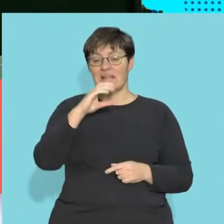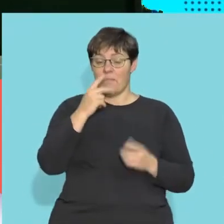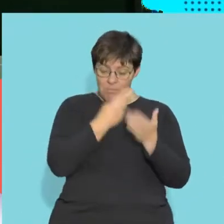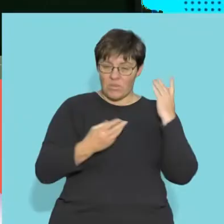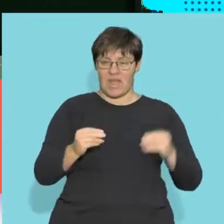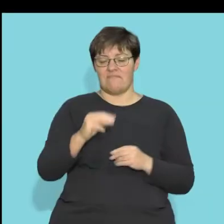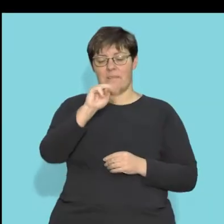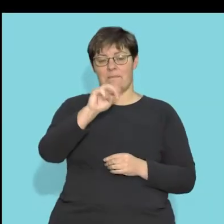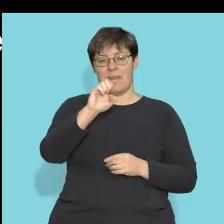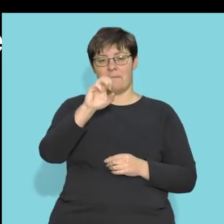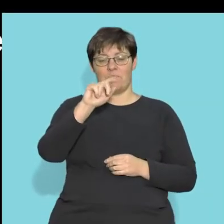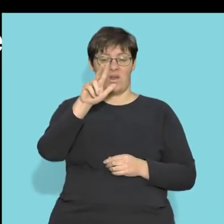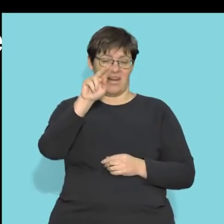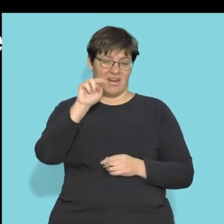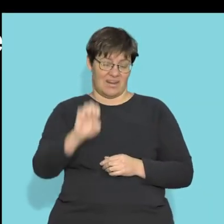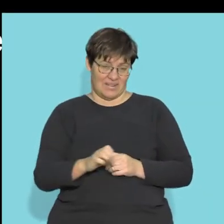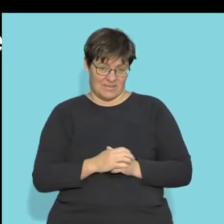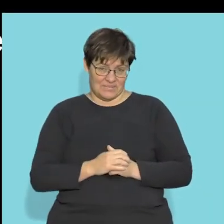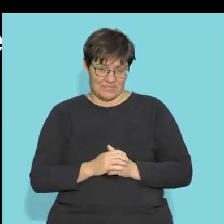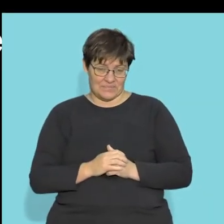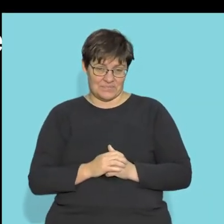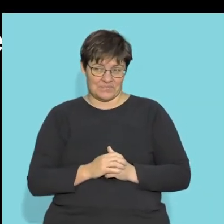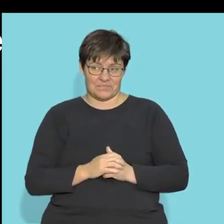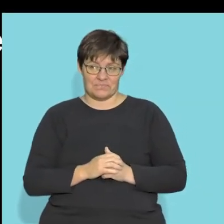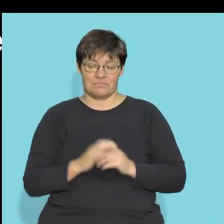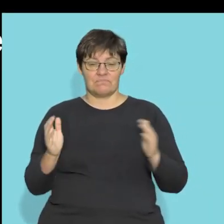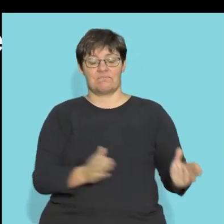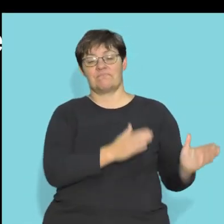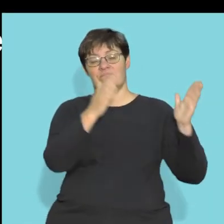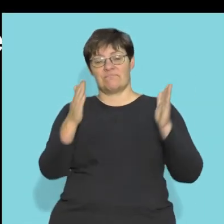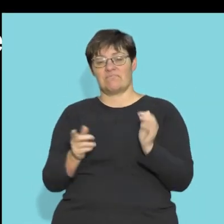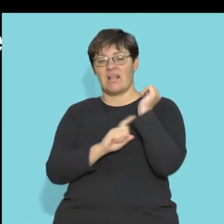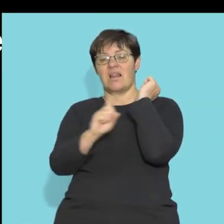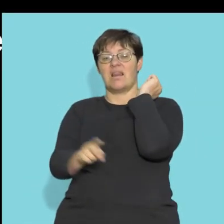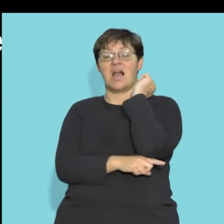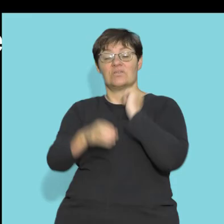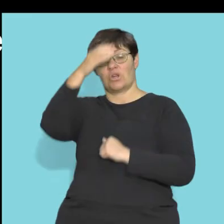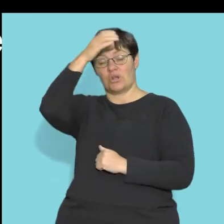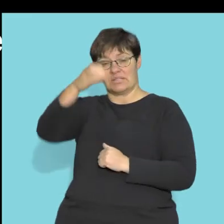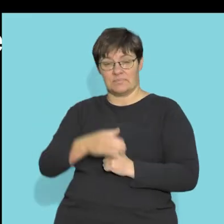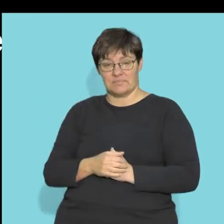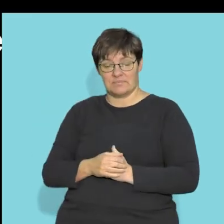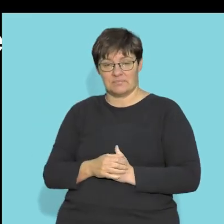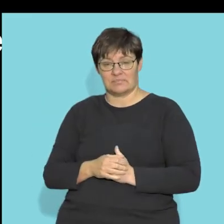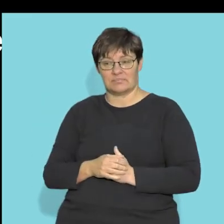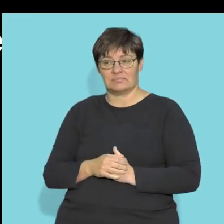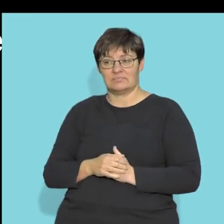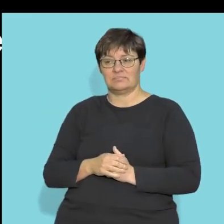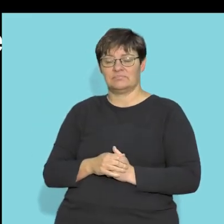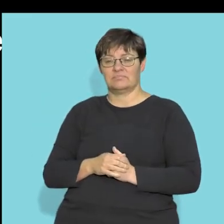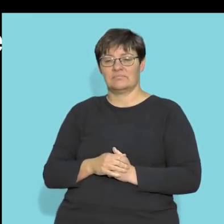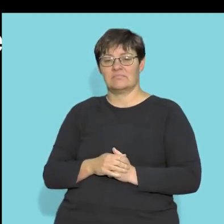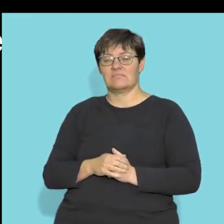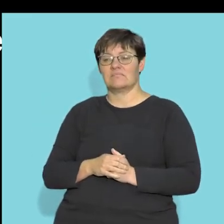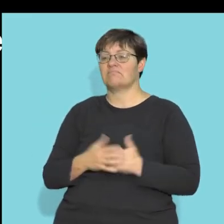membrane. Okay, guys, now we're going to look at the last concept in our cells, and this is what